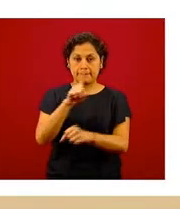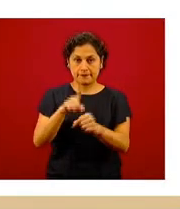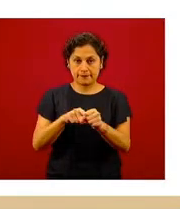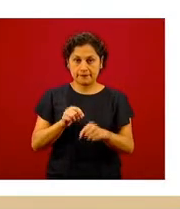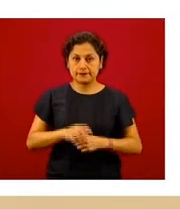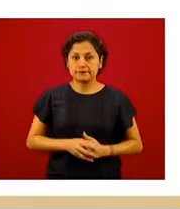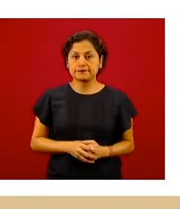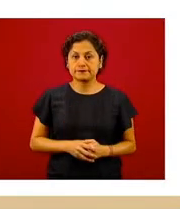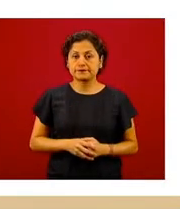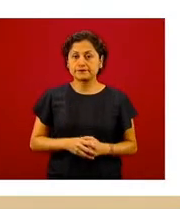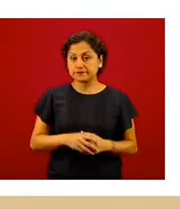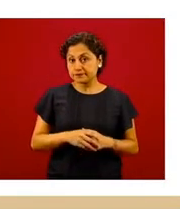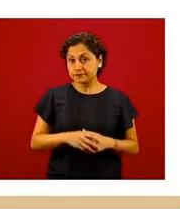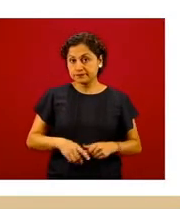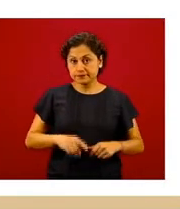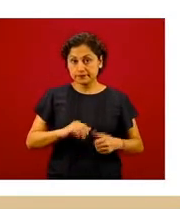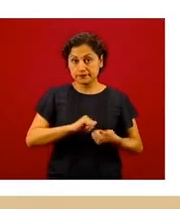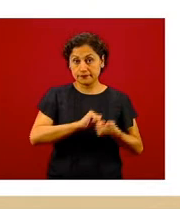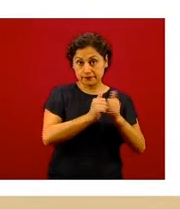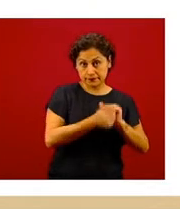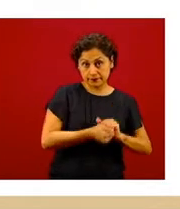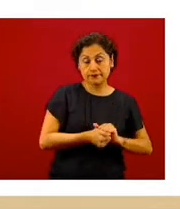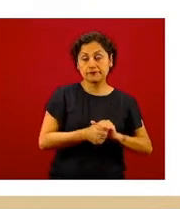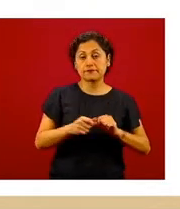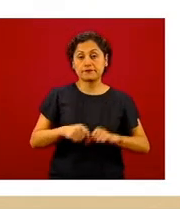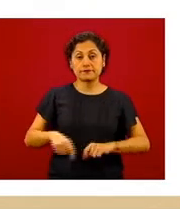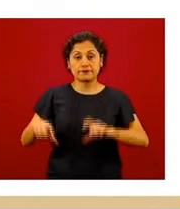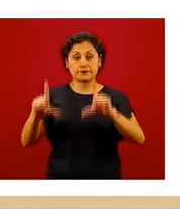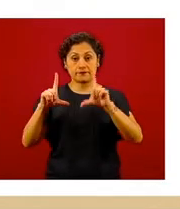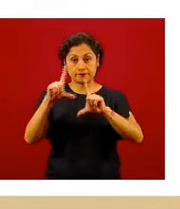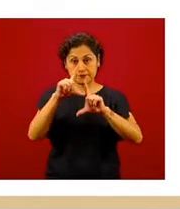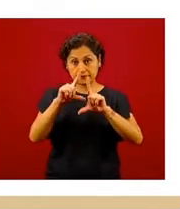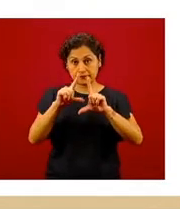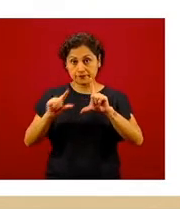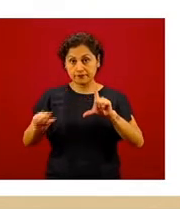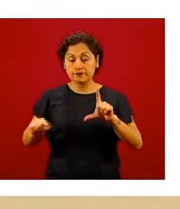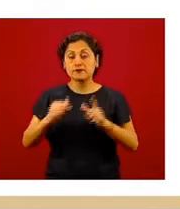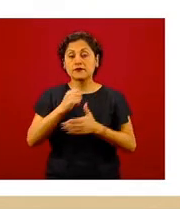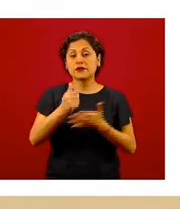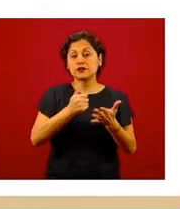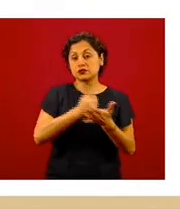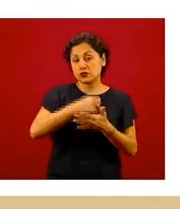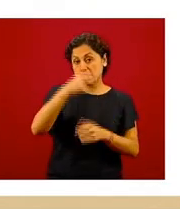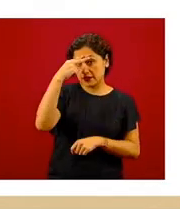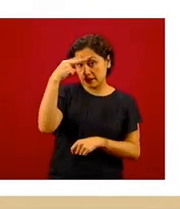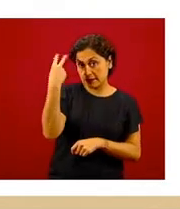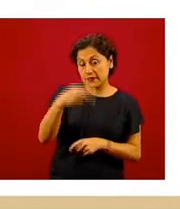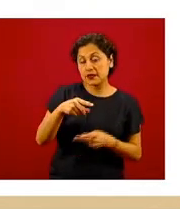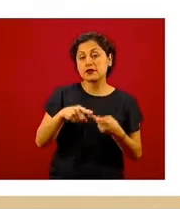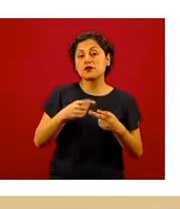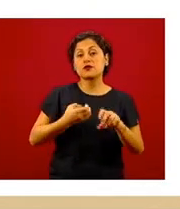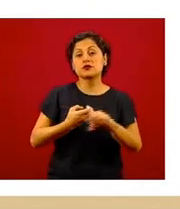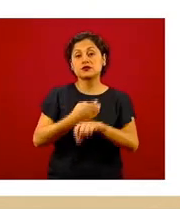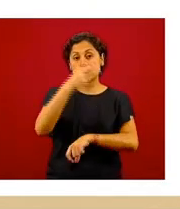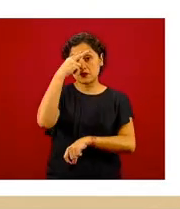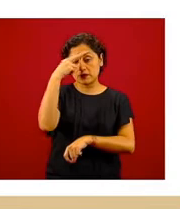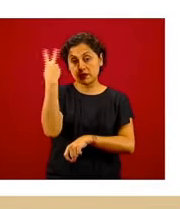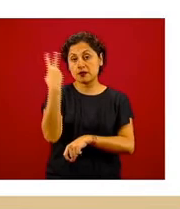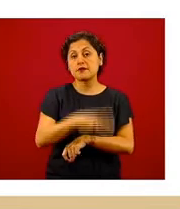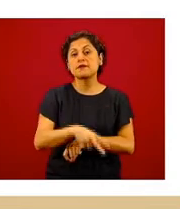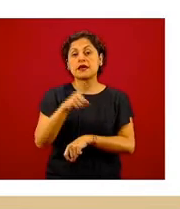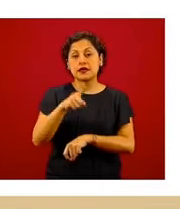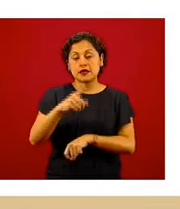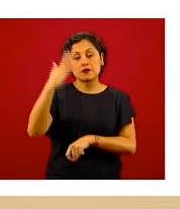to the lighter colors. We see the same distribution as the previous map, but in descending order. At the top, Mexico City and the state